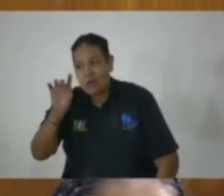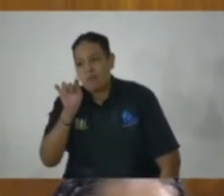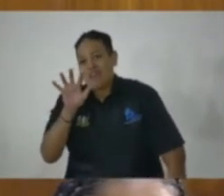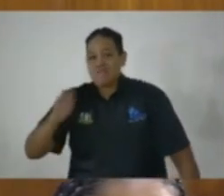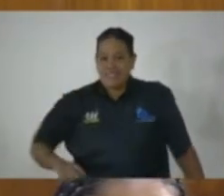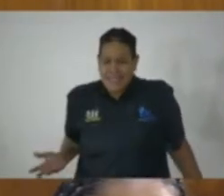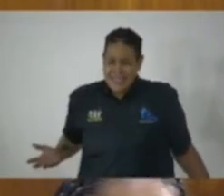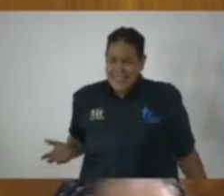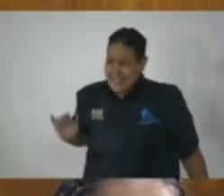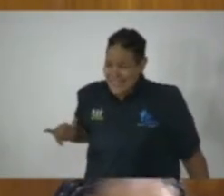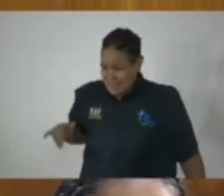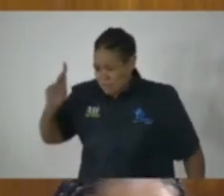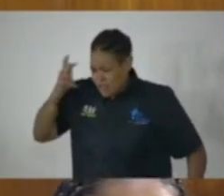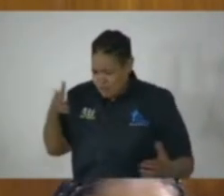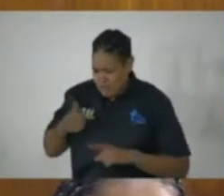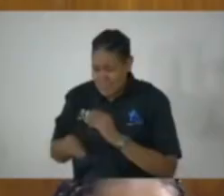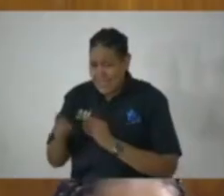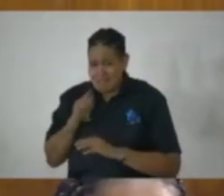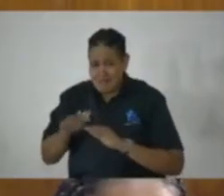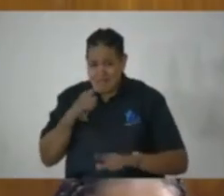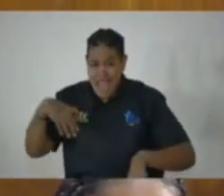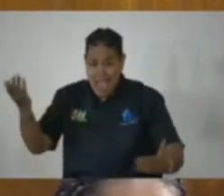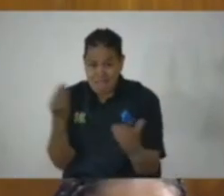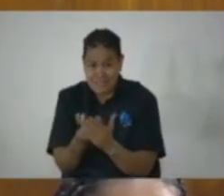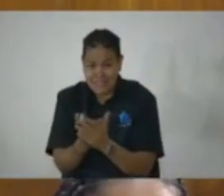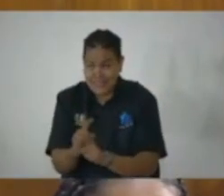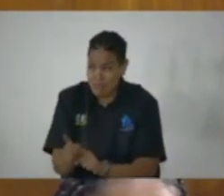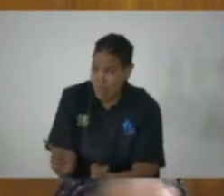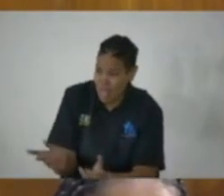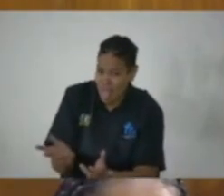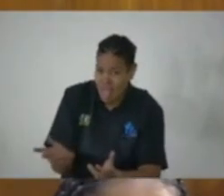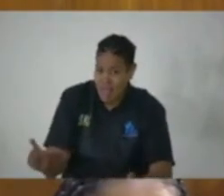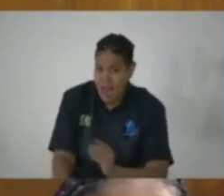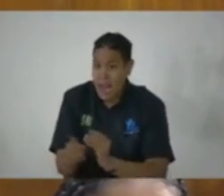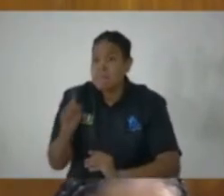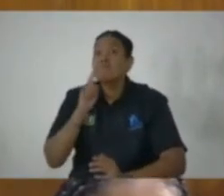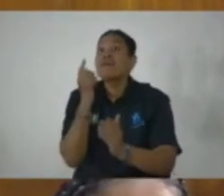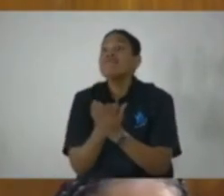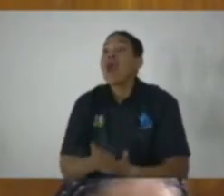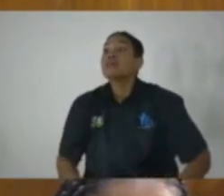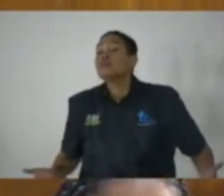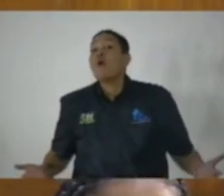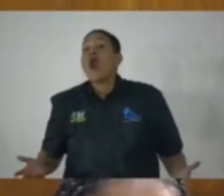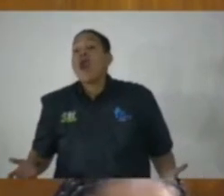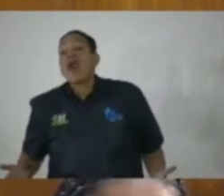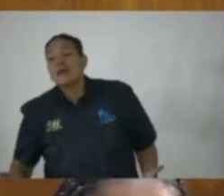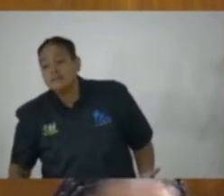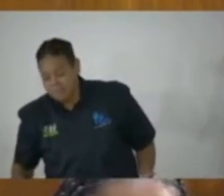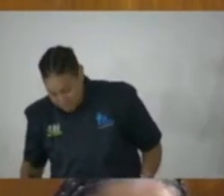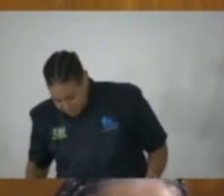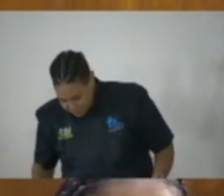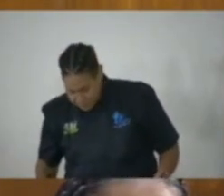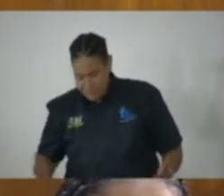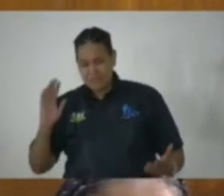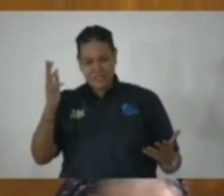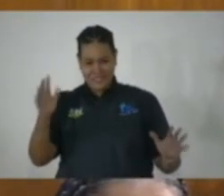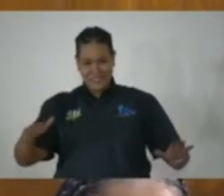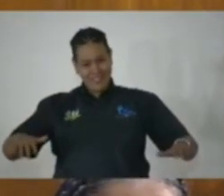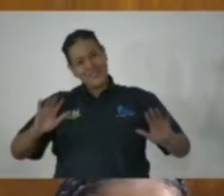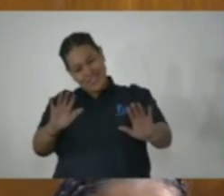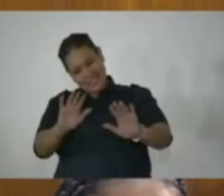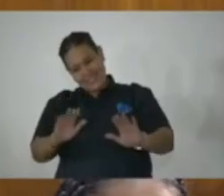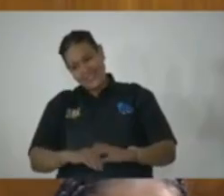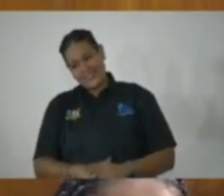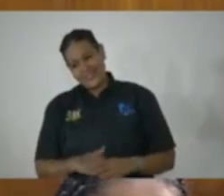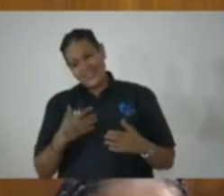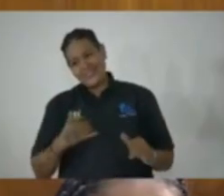124.5. This is the party that they're saying don't have no fiscal discipline. The facts. No, the presentation not done. Just wait, no man.